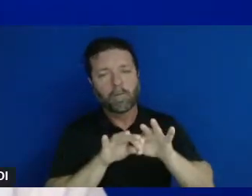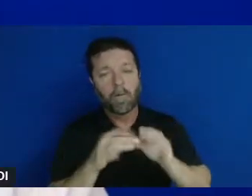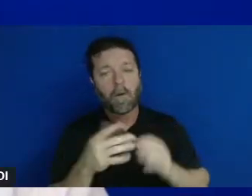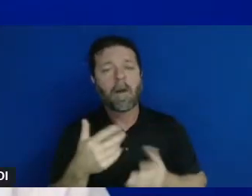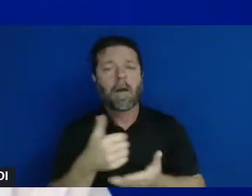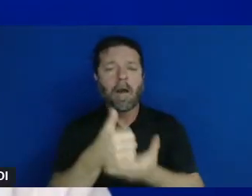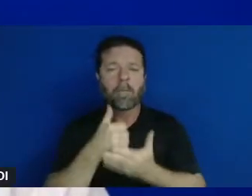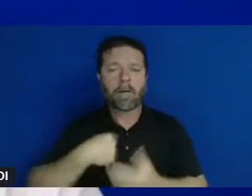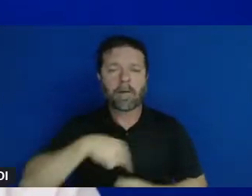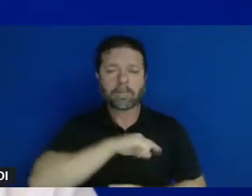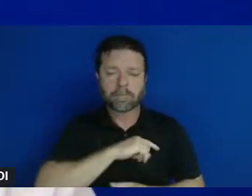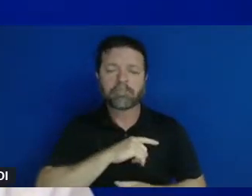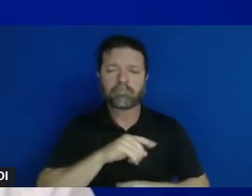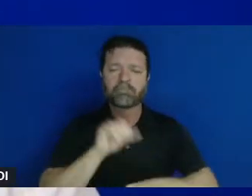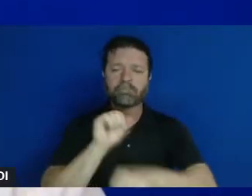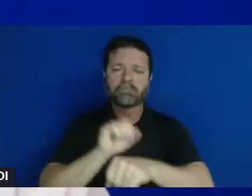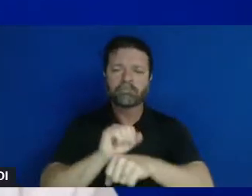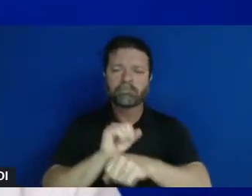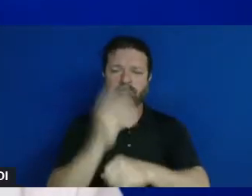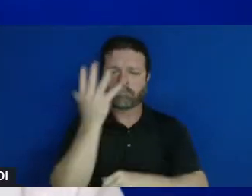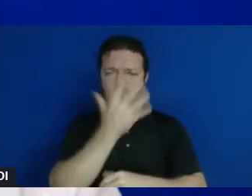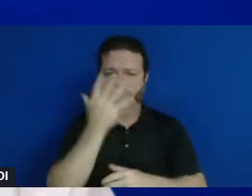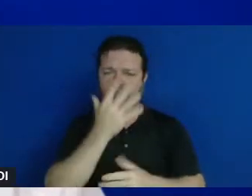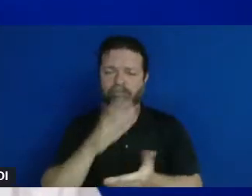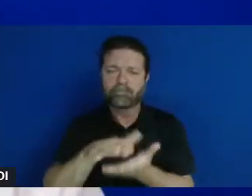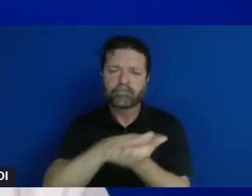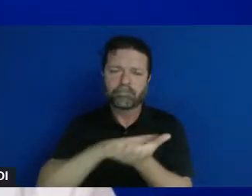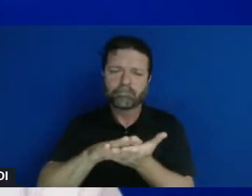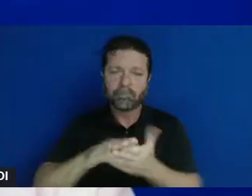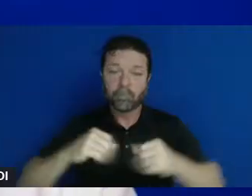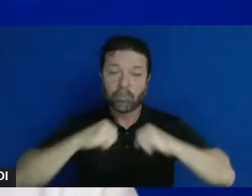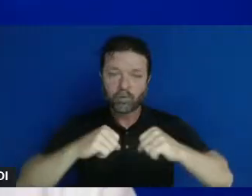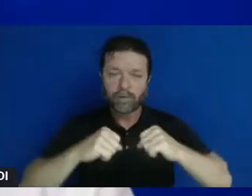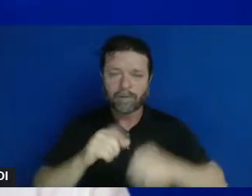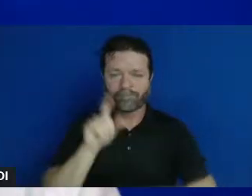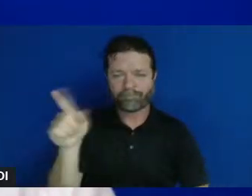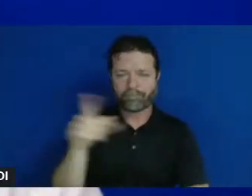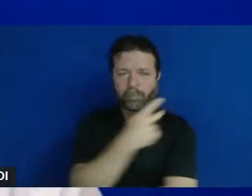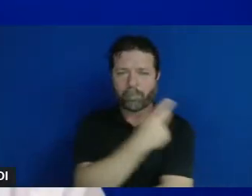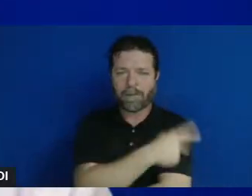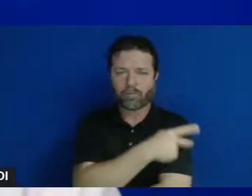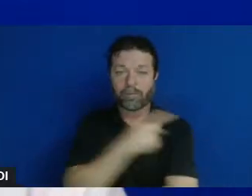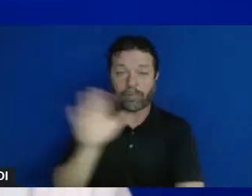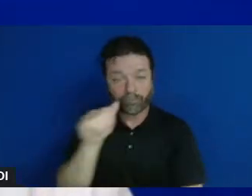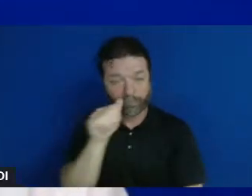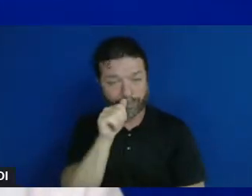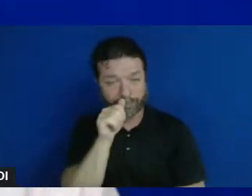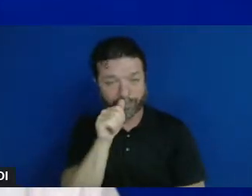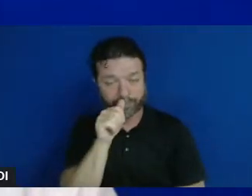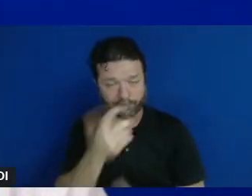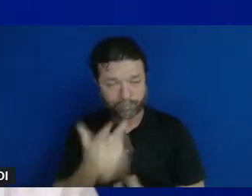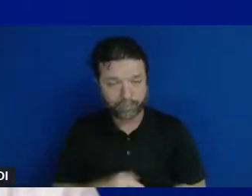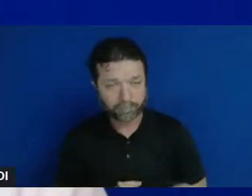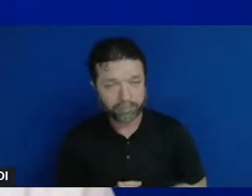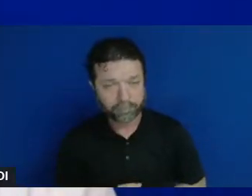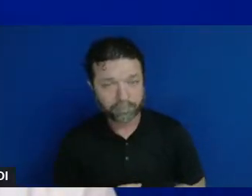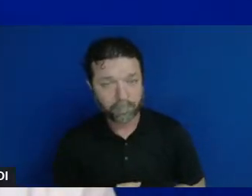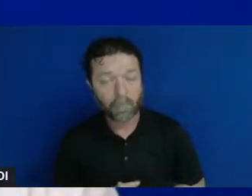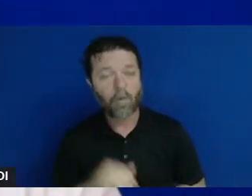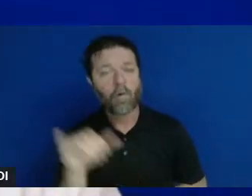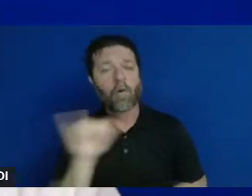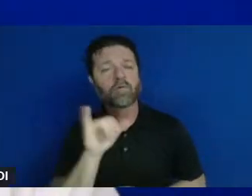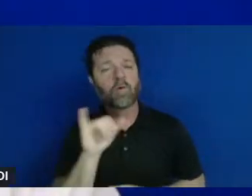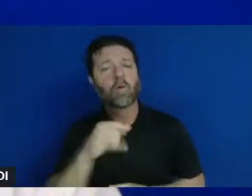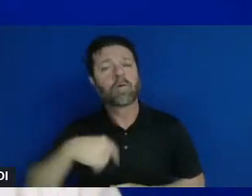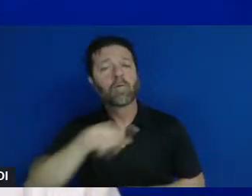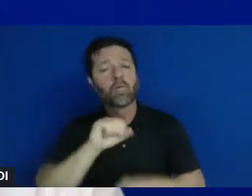it also protects the patient's privacy. Mhm. When working as an interpreter remotely, we have over